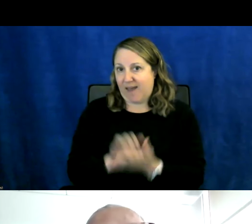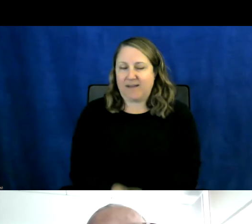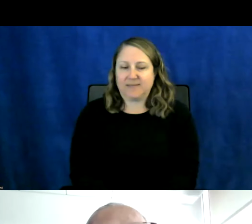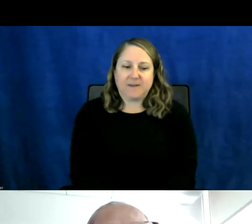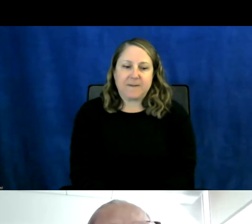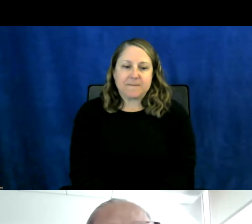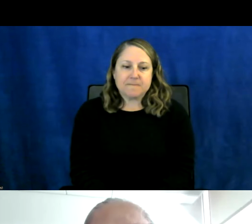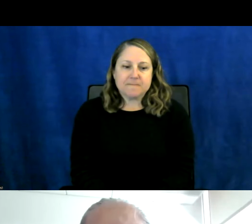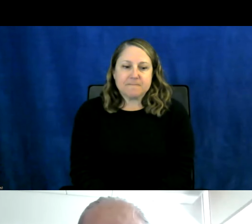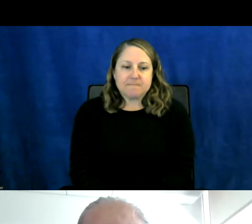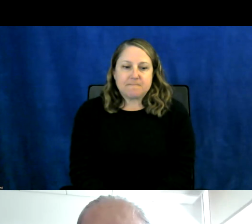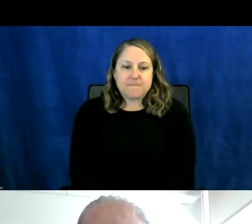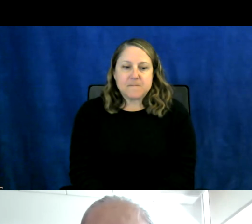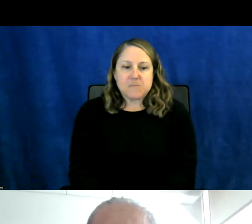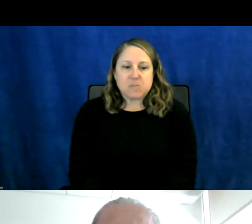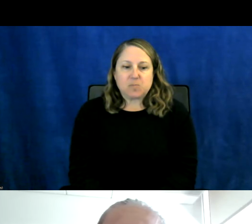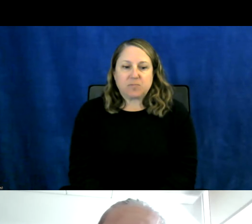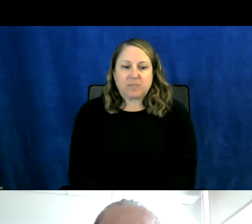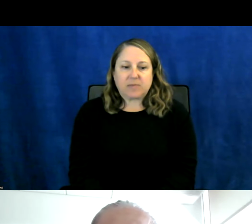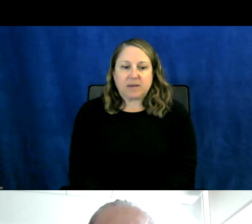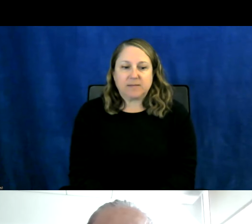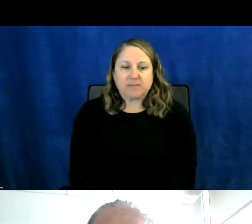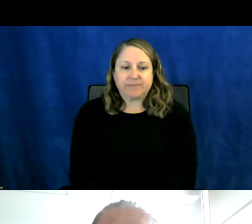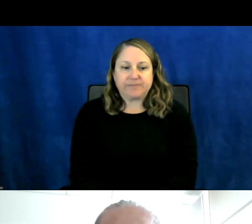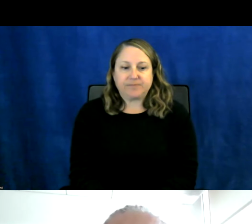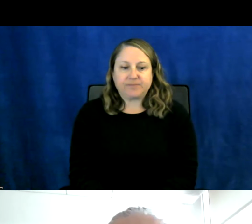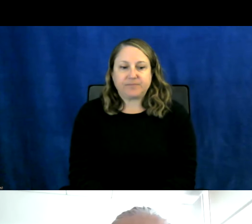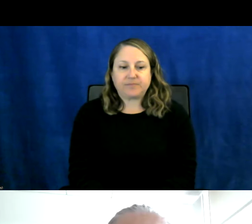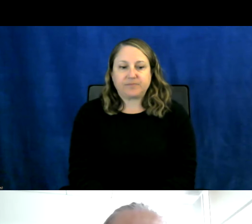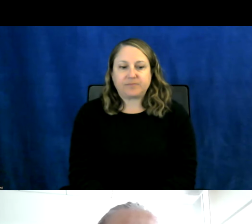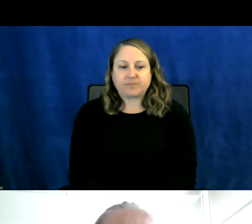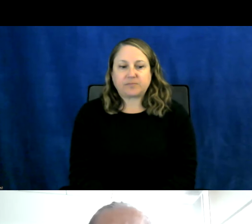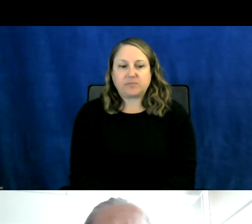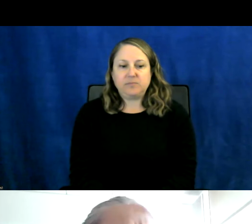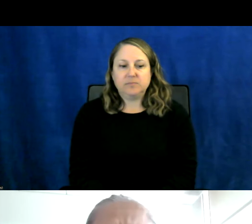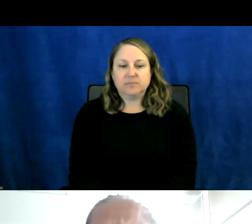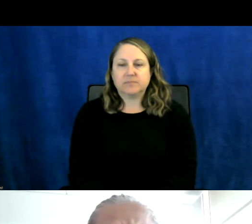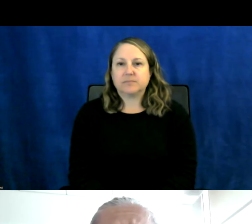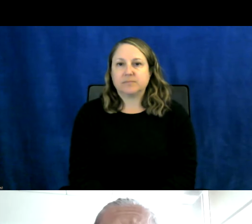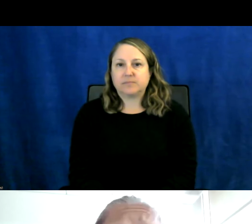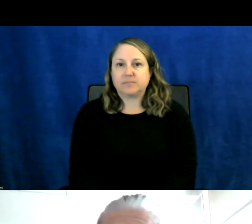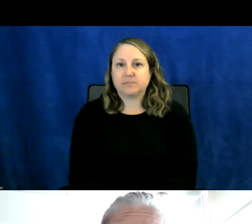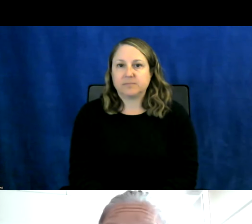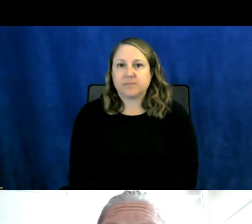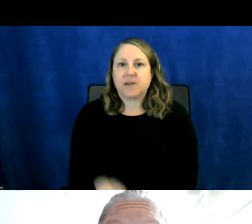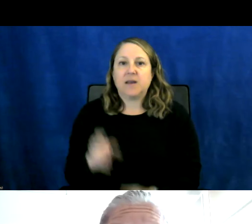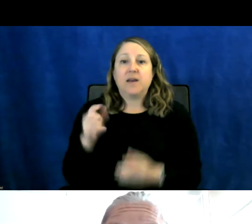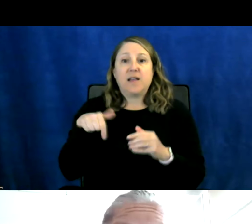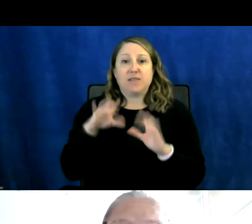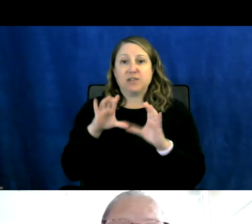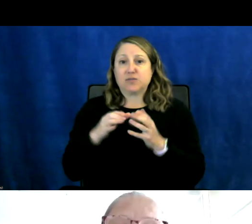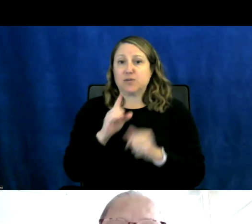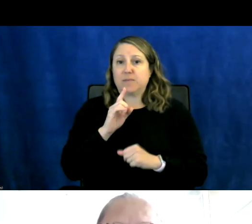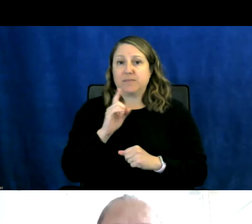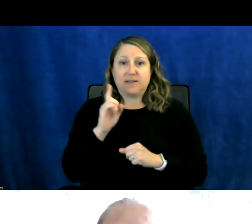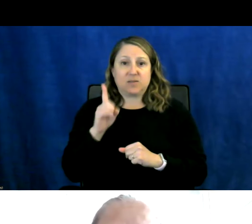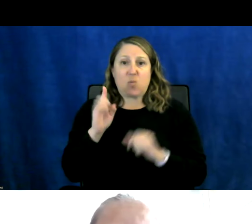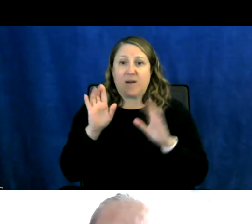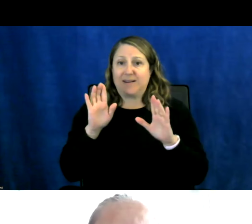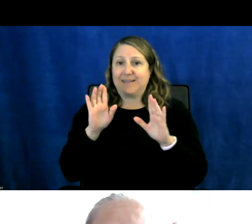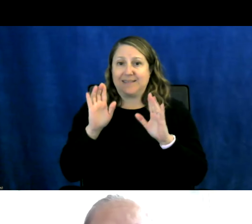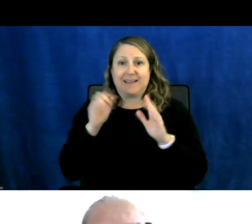when I hear Dr. Galley speak a lot about busting silos, this group is really one example of that in practice.